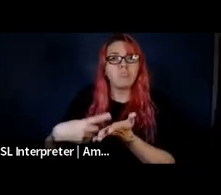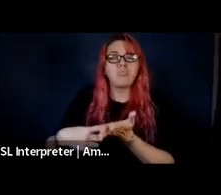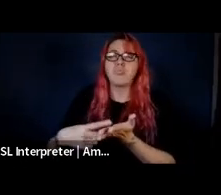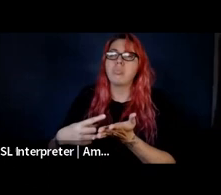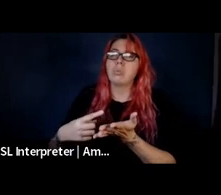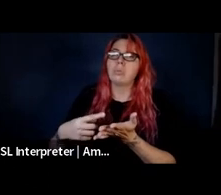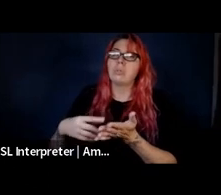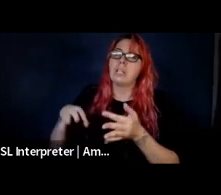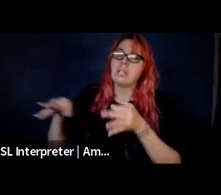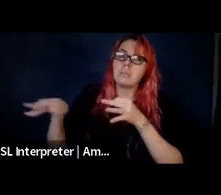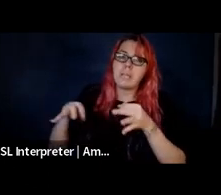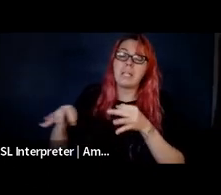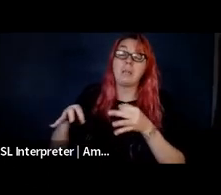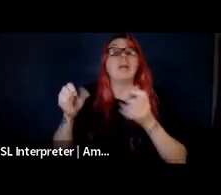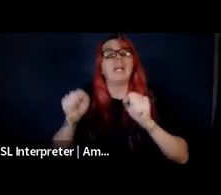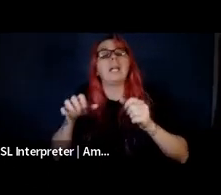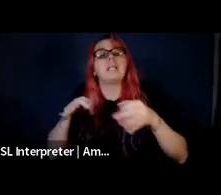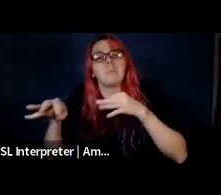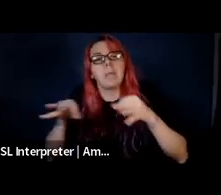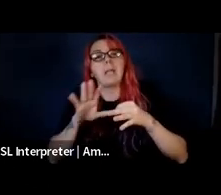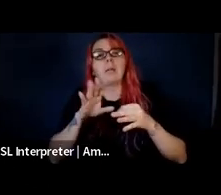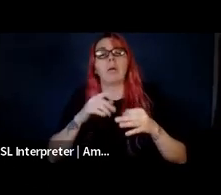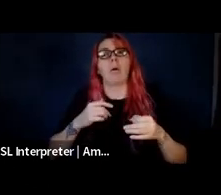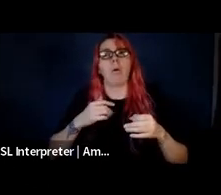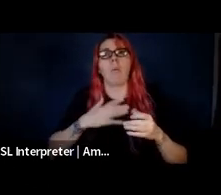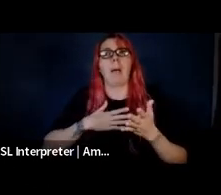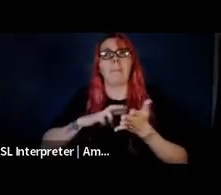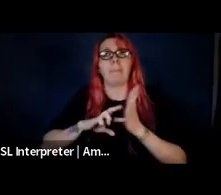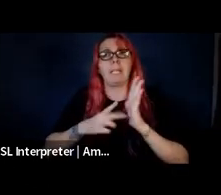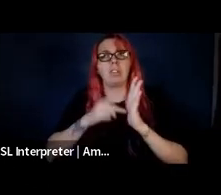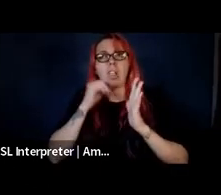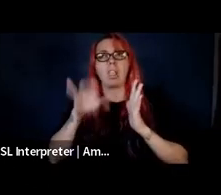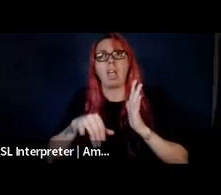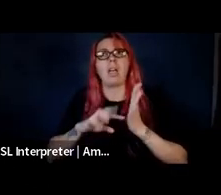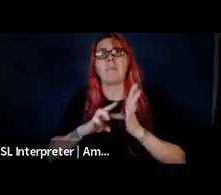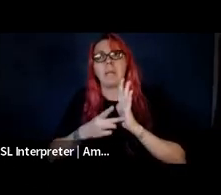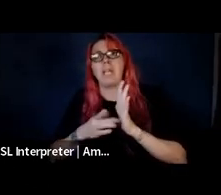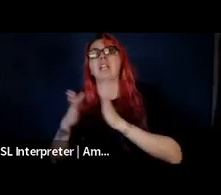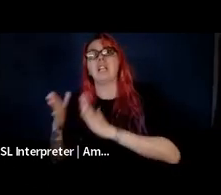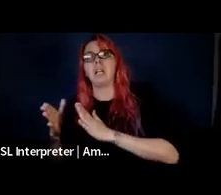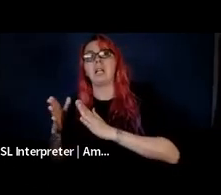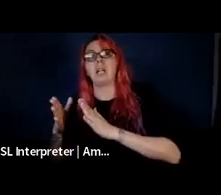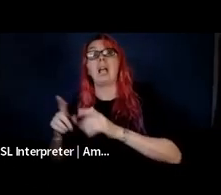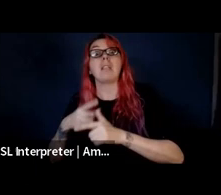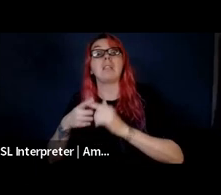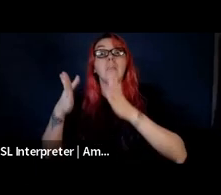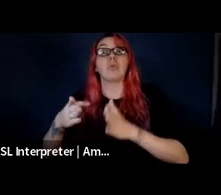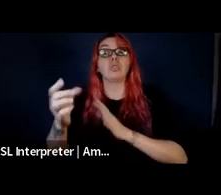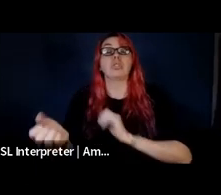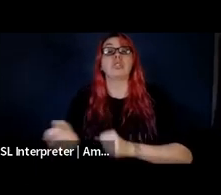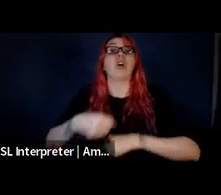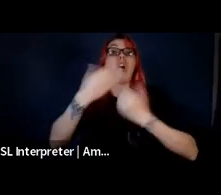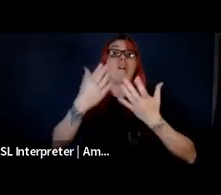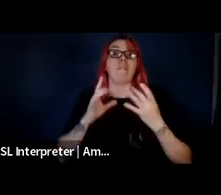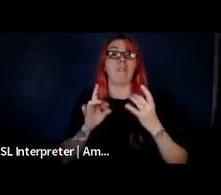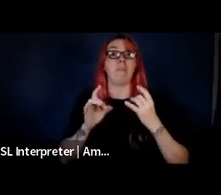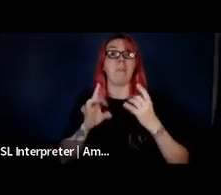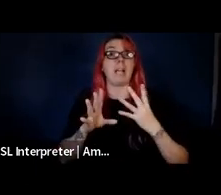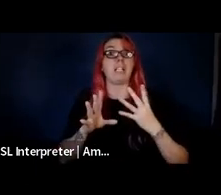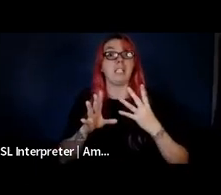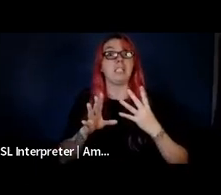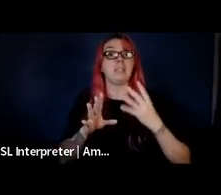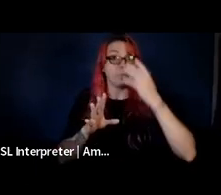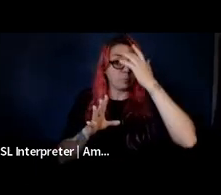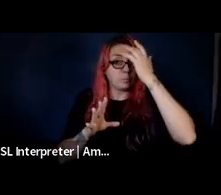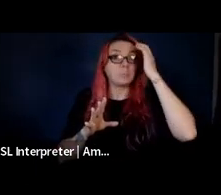but also be open to learning about a word that we use. And I'll give you a simple example, which I used the word, the word gypped a lot.